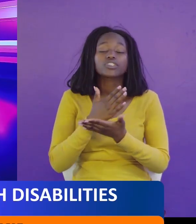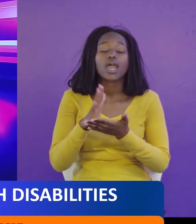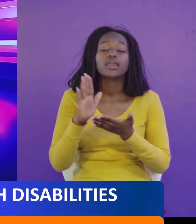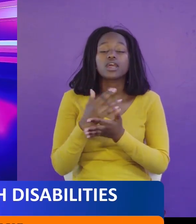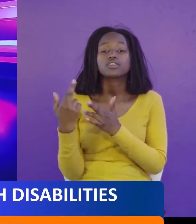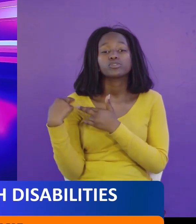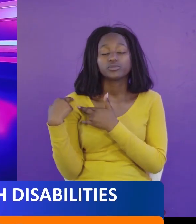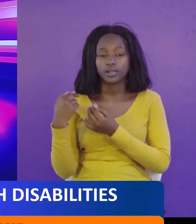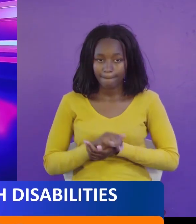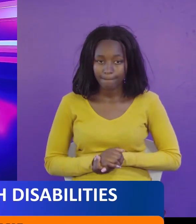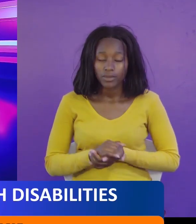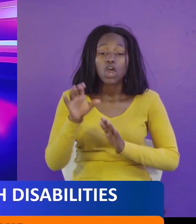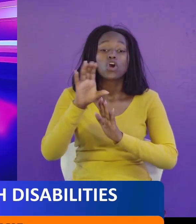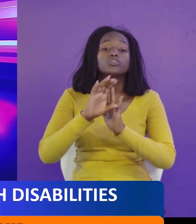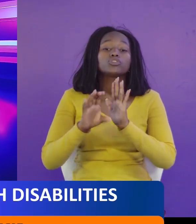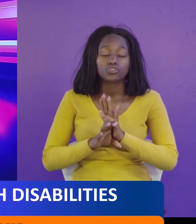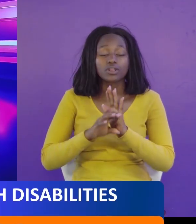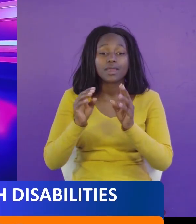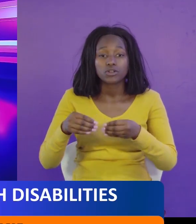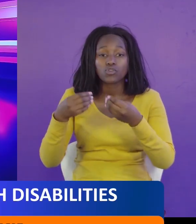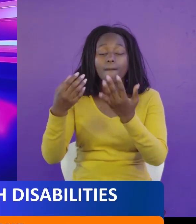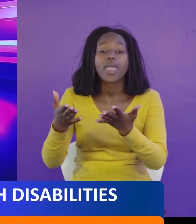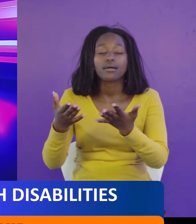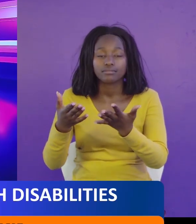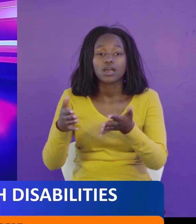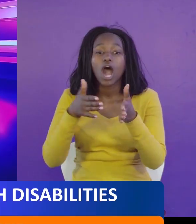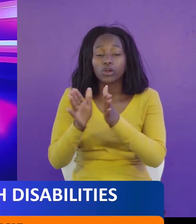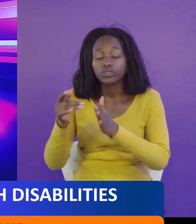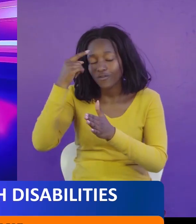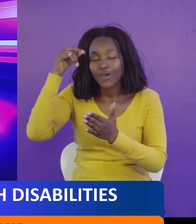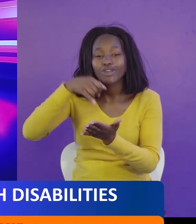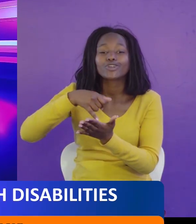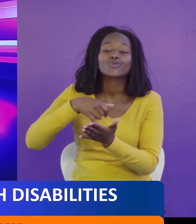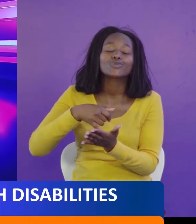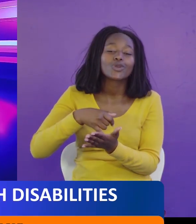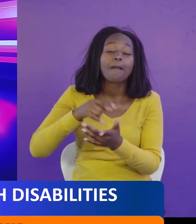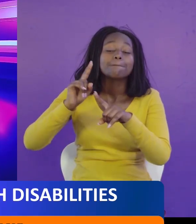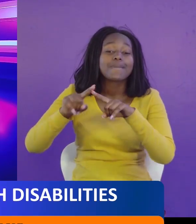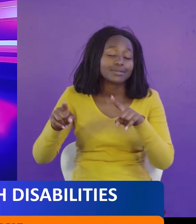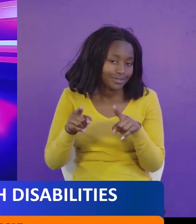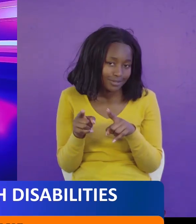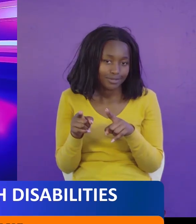Now, the Constitution gave us a framework for inclusion, but living up to